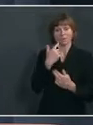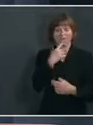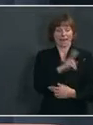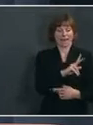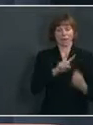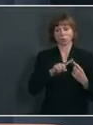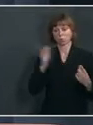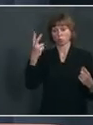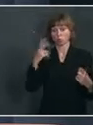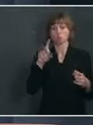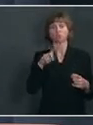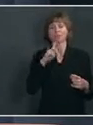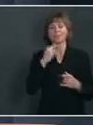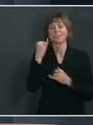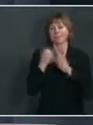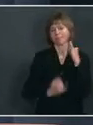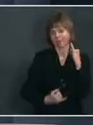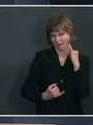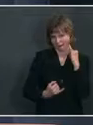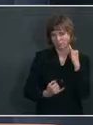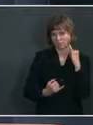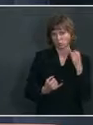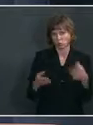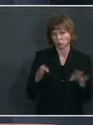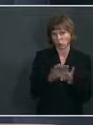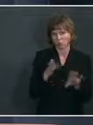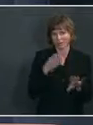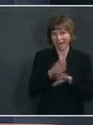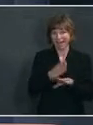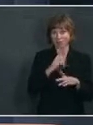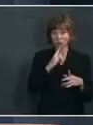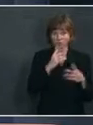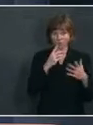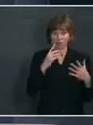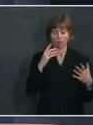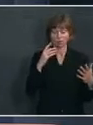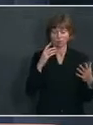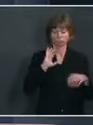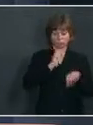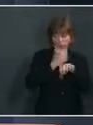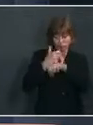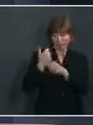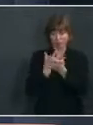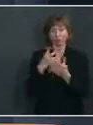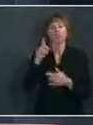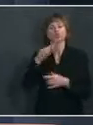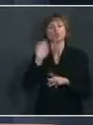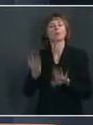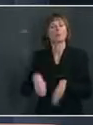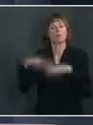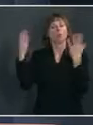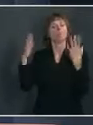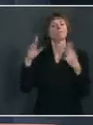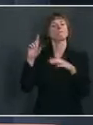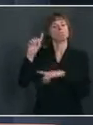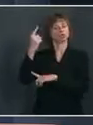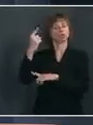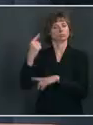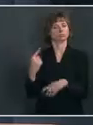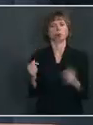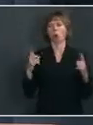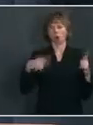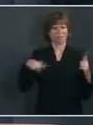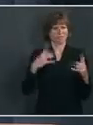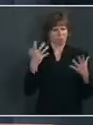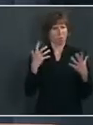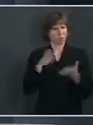settings to close after all of these mitigation measures have been employed and the first to reopen. So we all want schools to